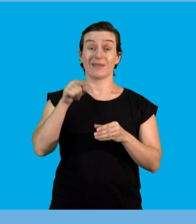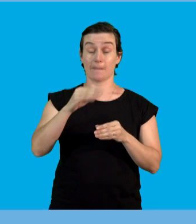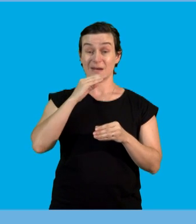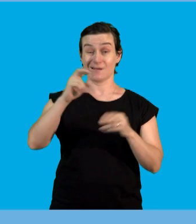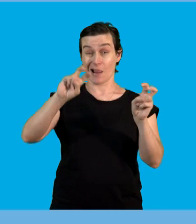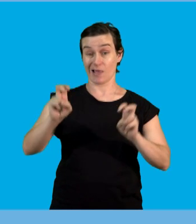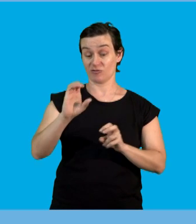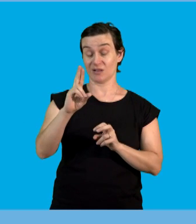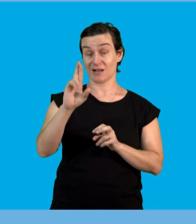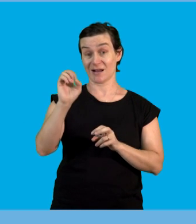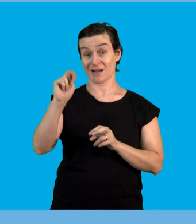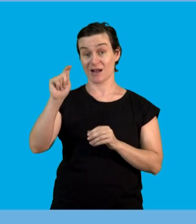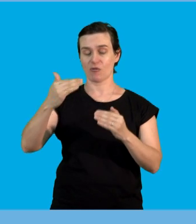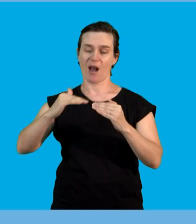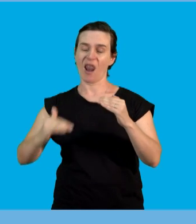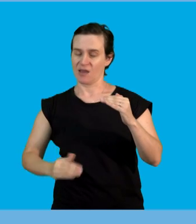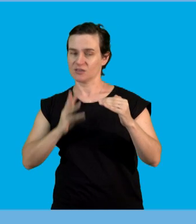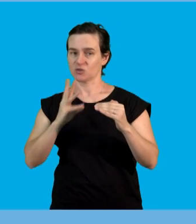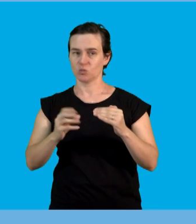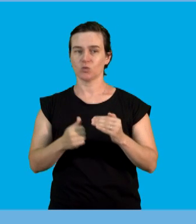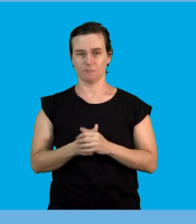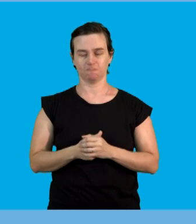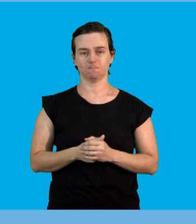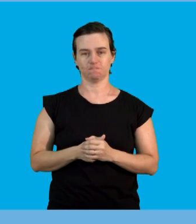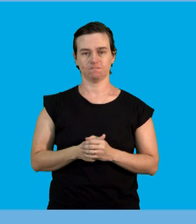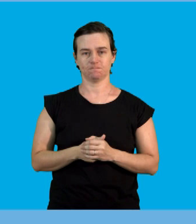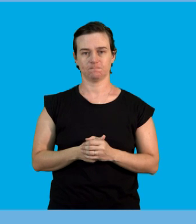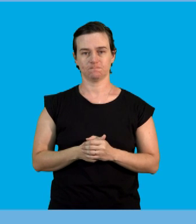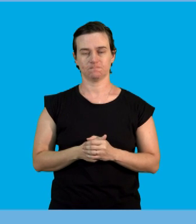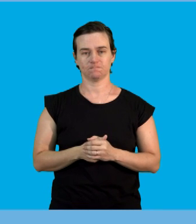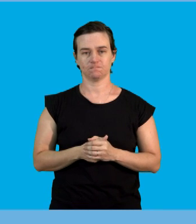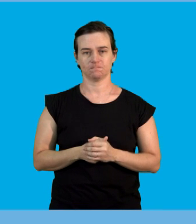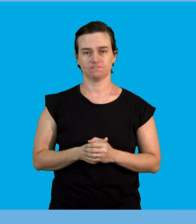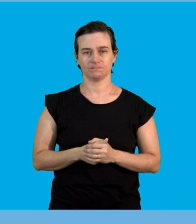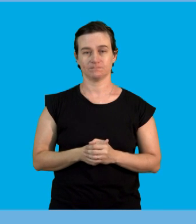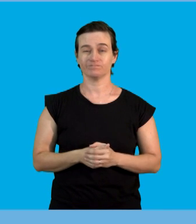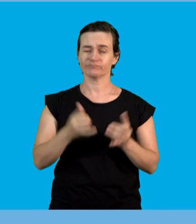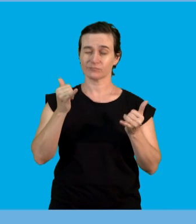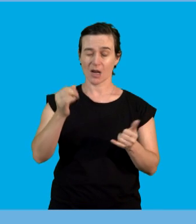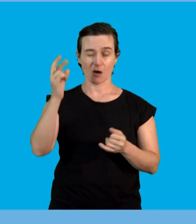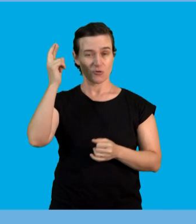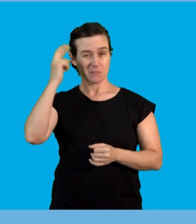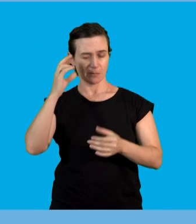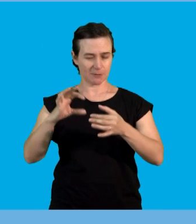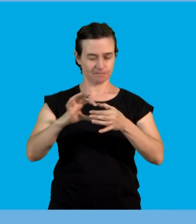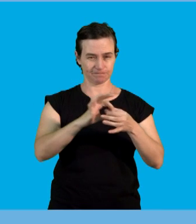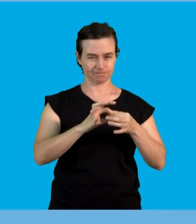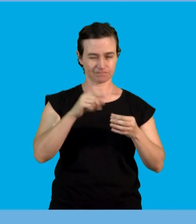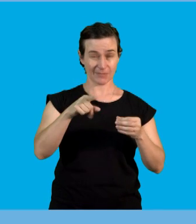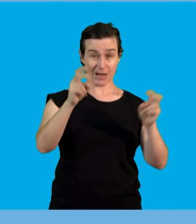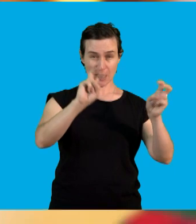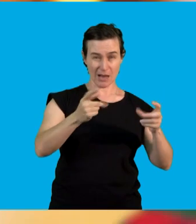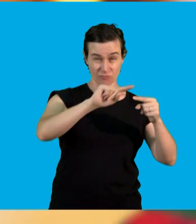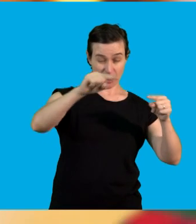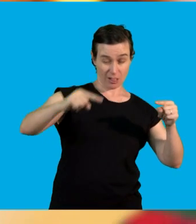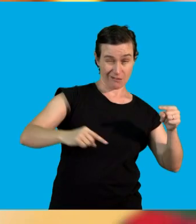know that if you add more resistors in series, the current in the whole circuit decreases. Now remember the relationship between current and